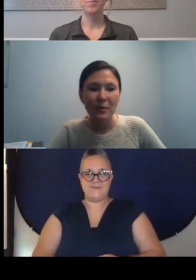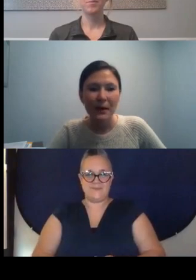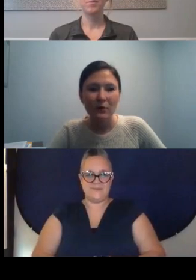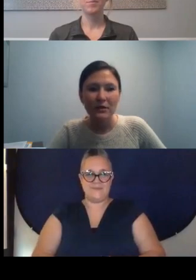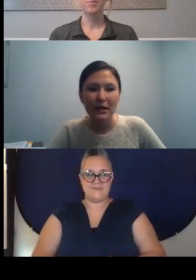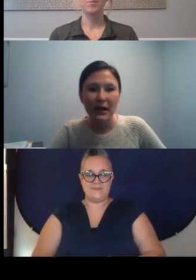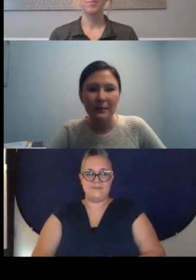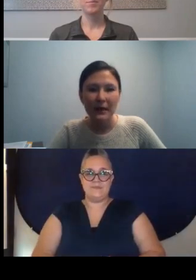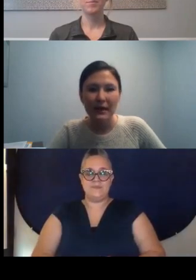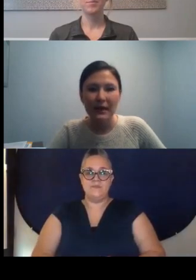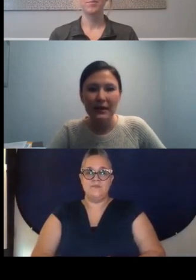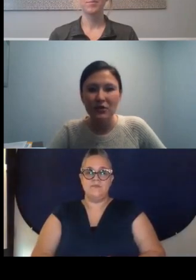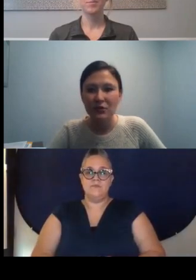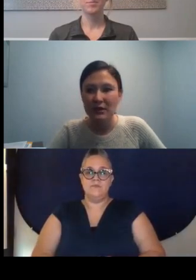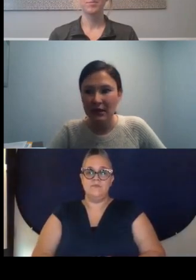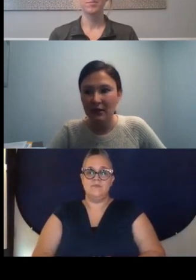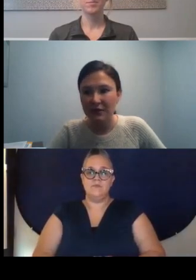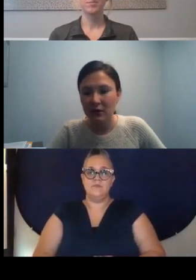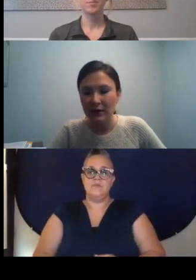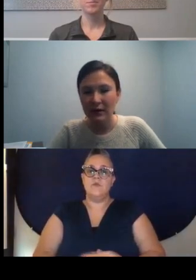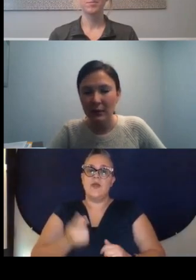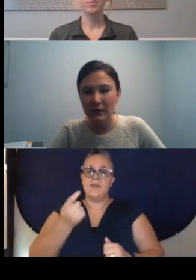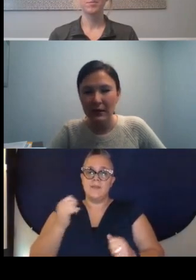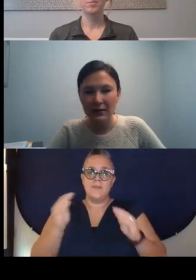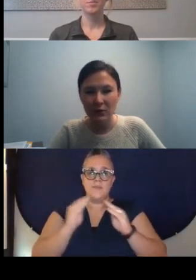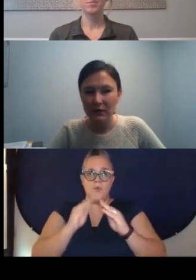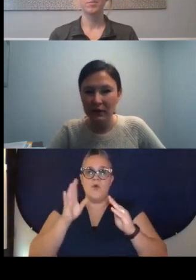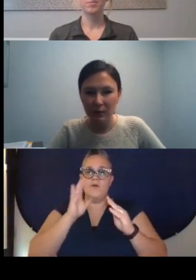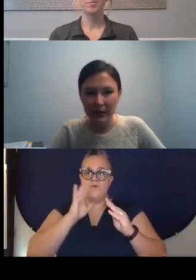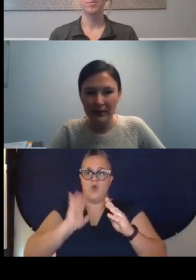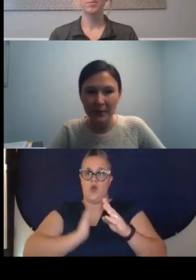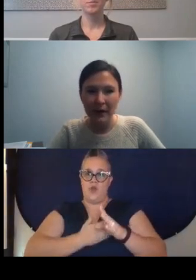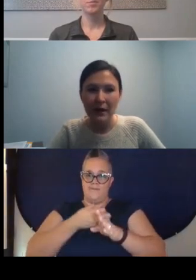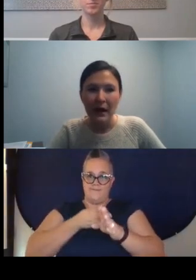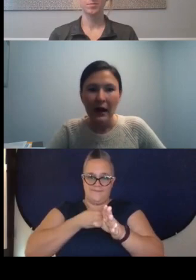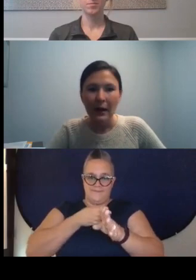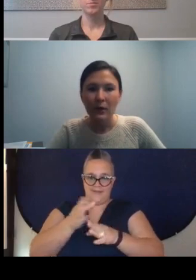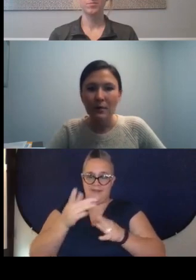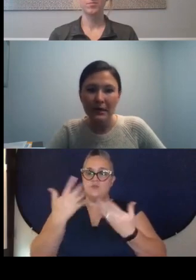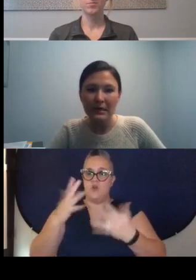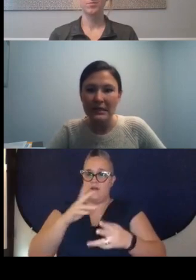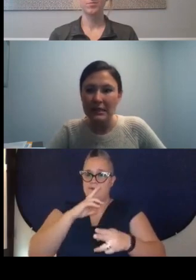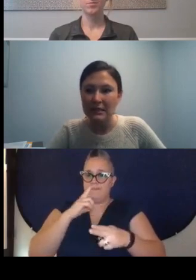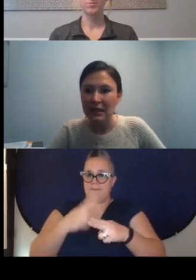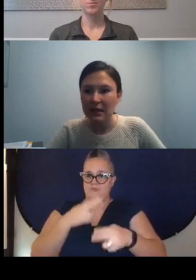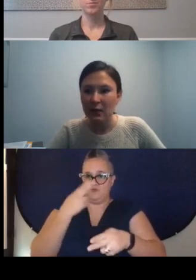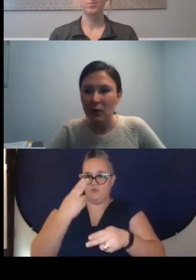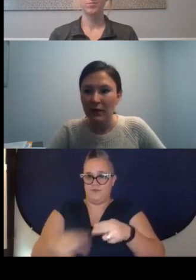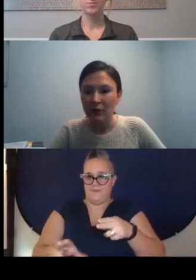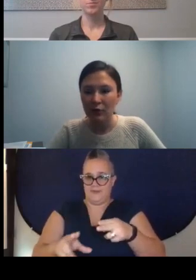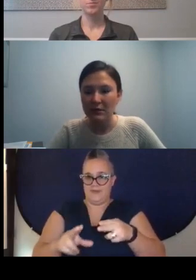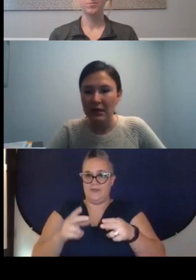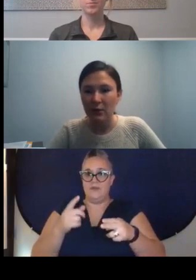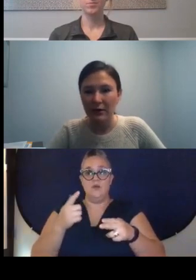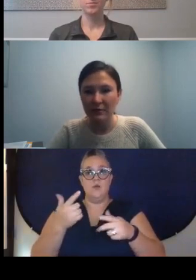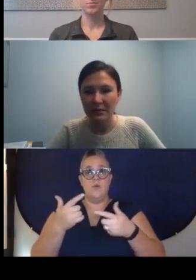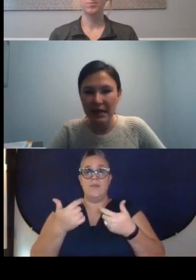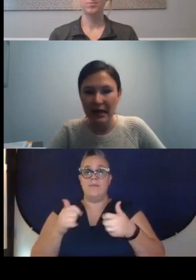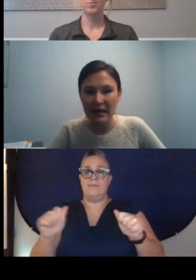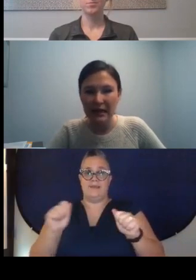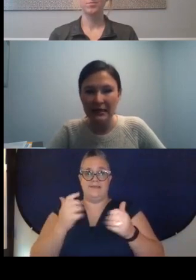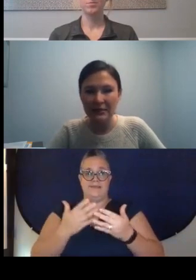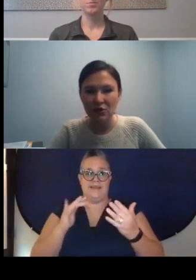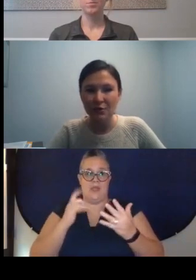So a little bit about kind of the industry itself. So I think we went into it a little bit, but one of the biggest things I think I'd want the group to take away